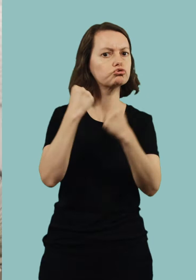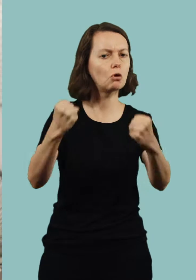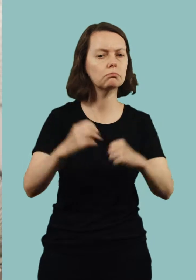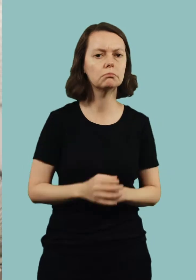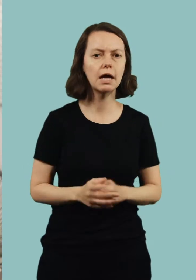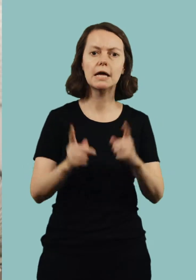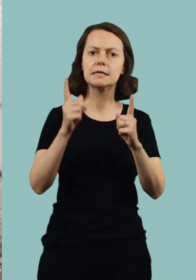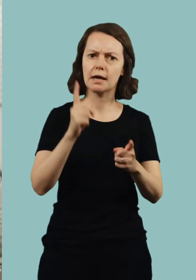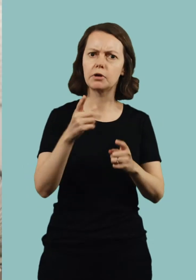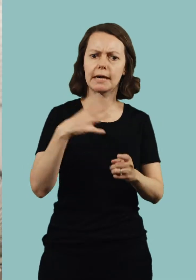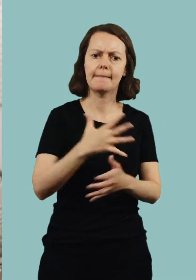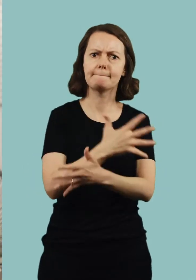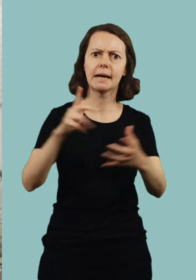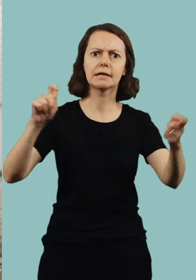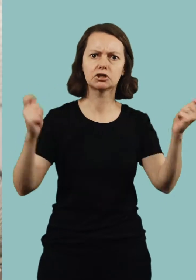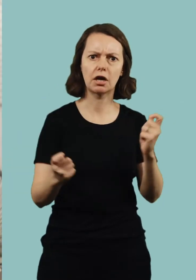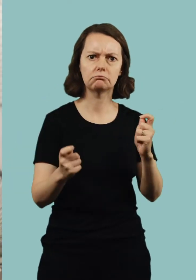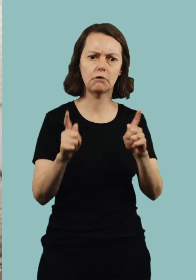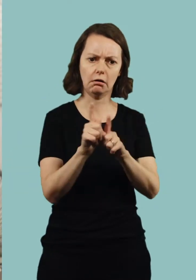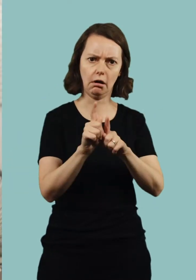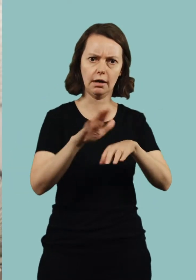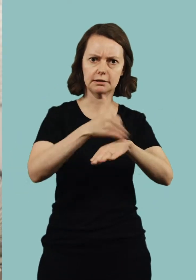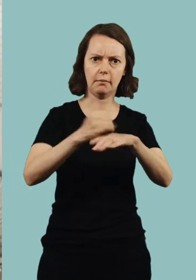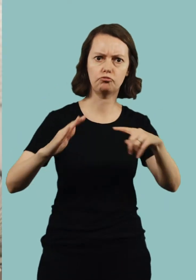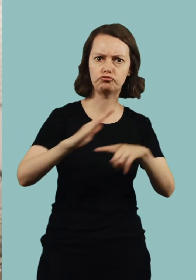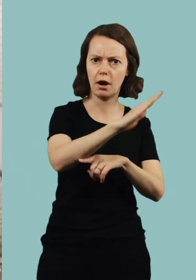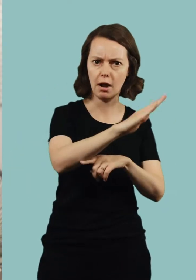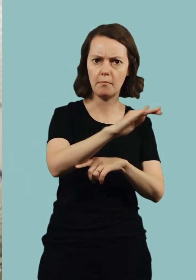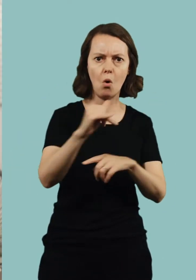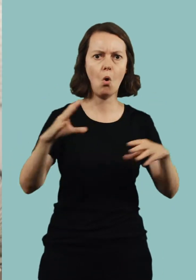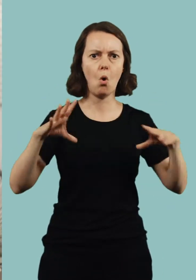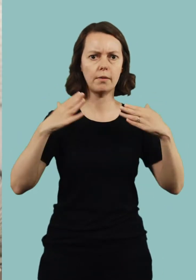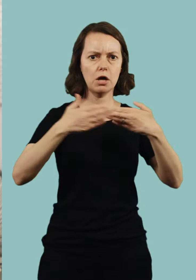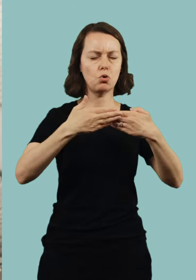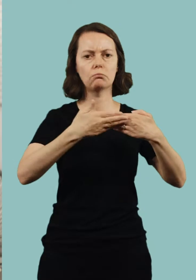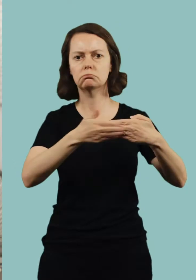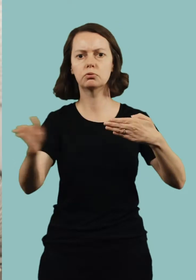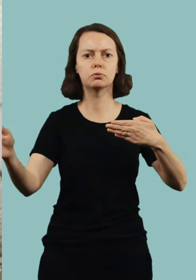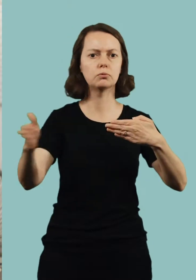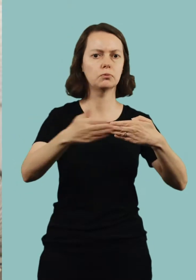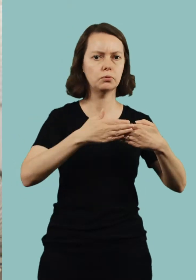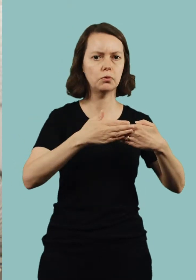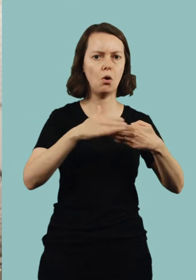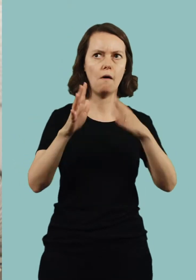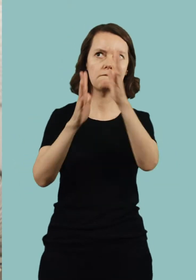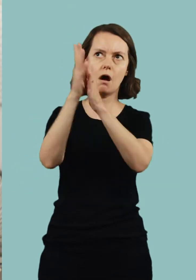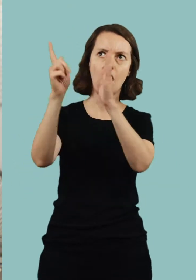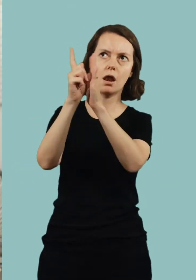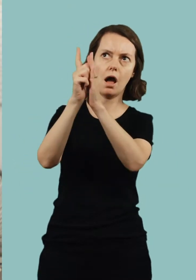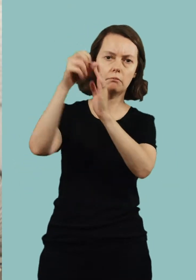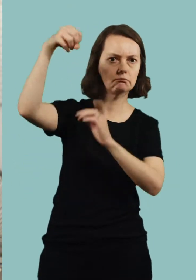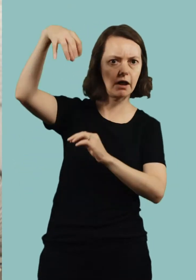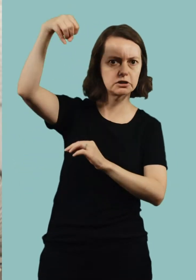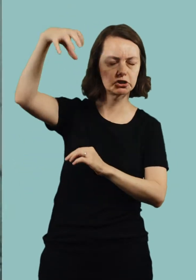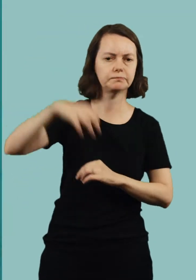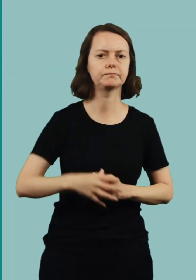occasionally, a more significant adjustment might be needed, such as installation of a ramp, automatic door opener or visual